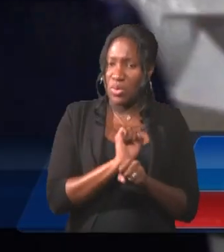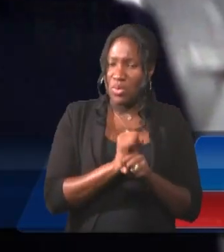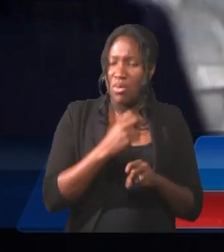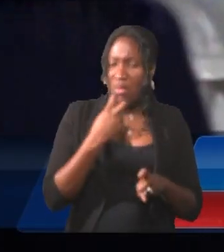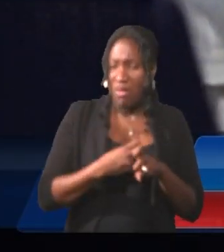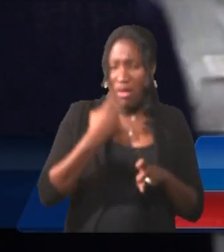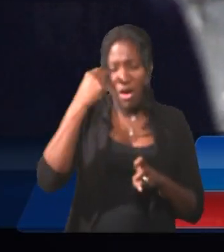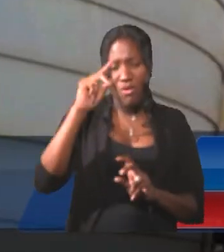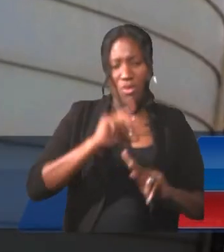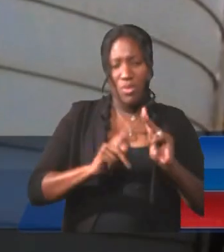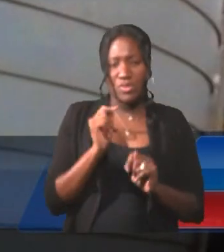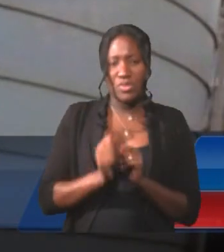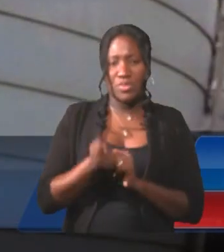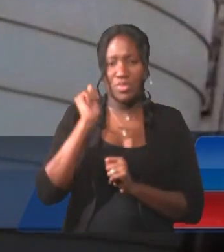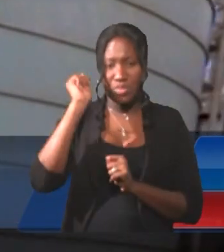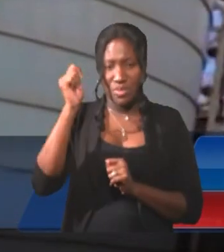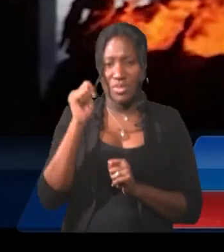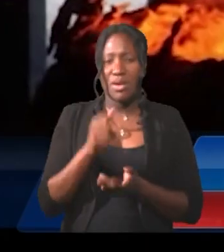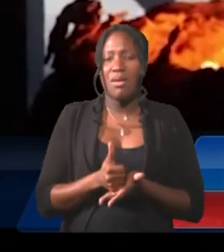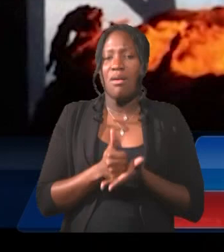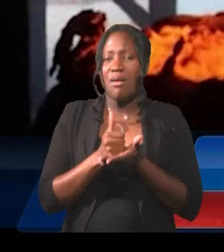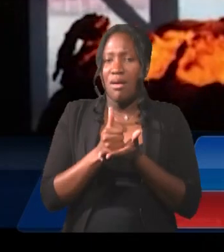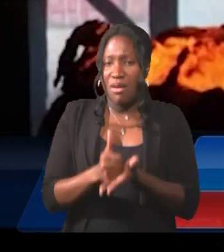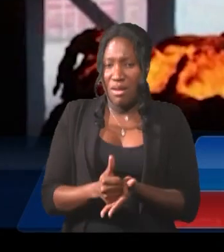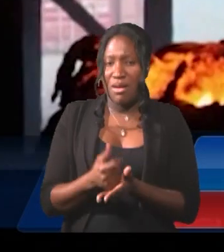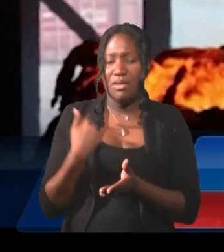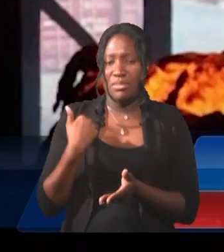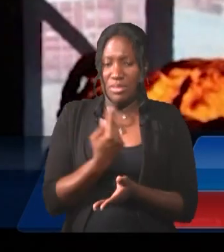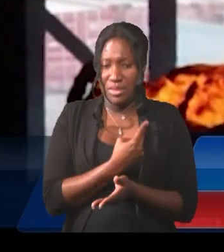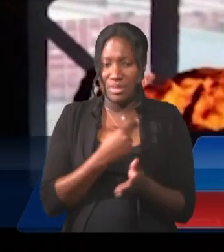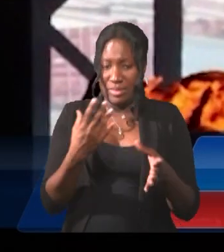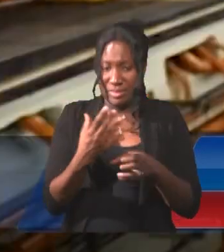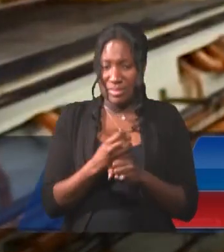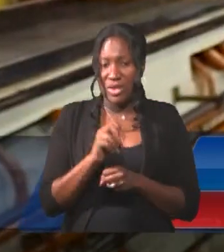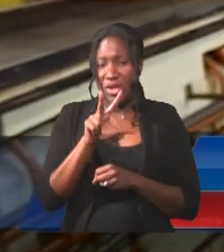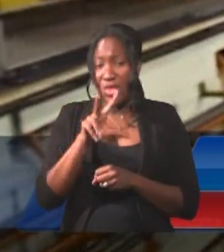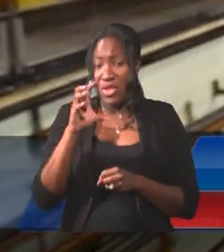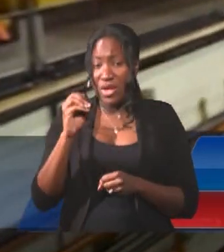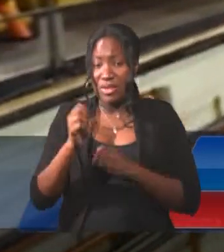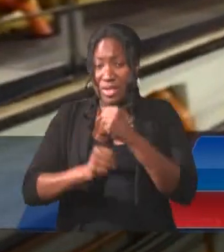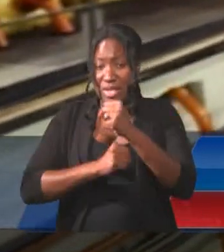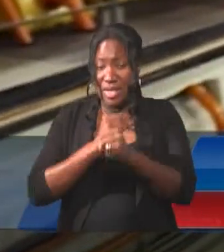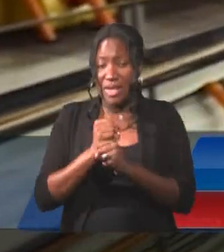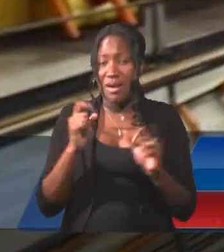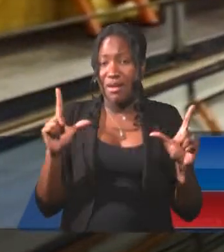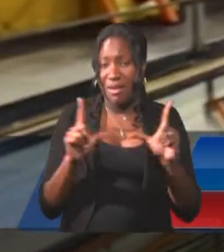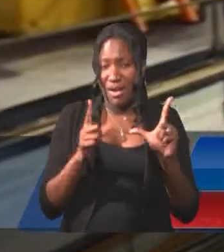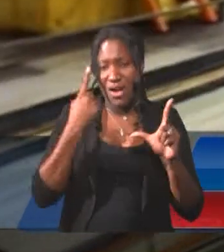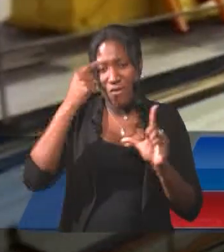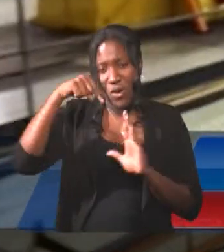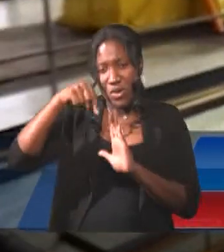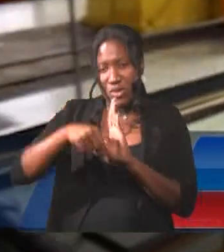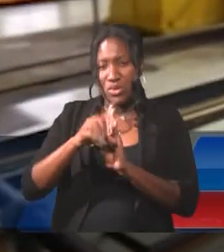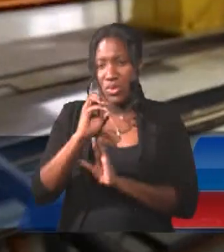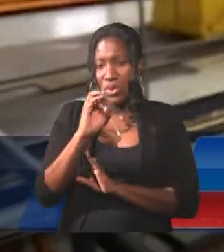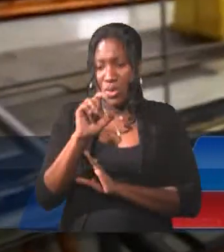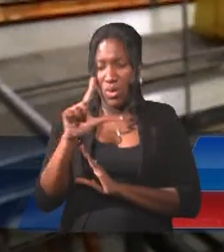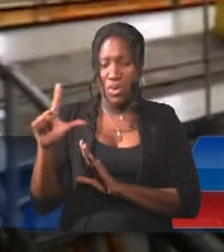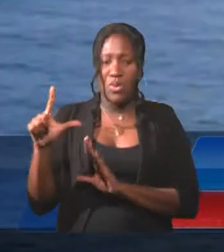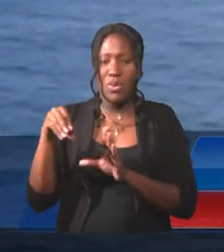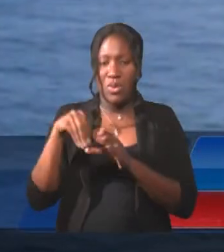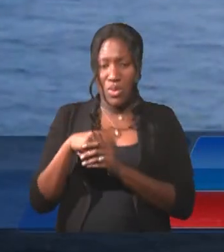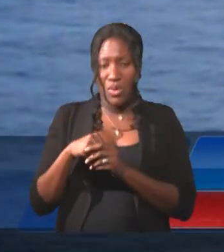on behalf of the people of Trinidad and Tobago led to the securing of the 30-year license of the Dragon Field and the